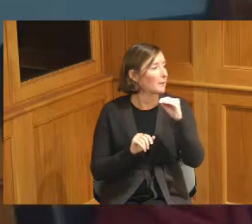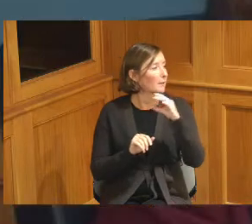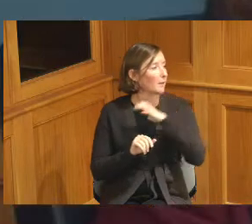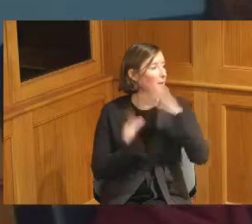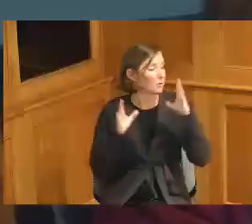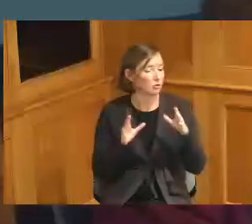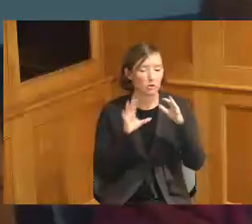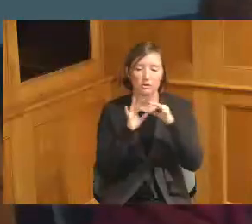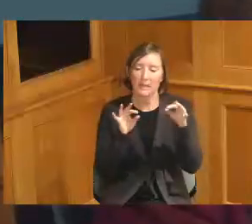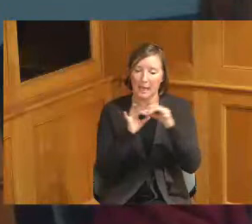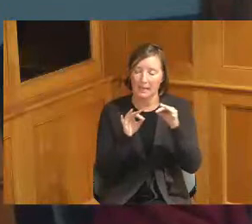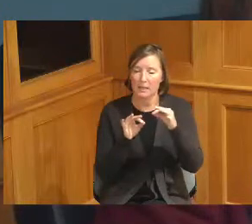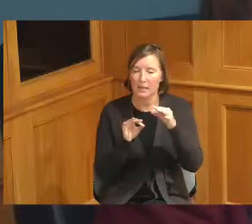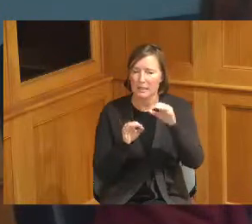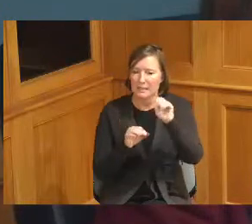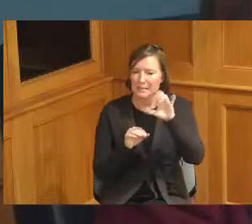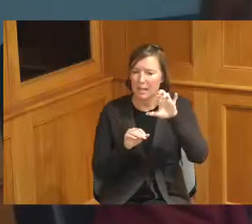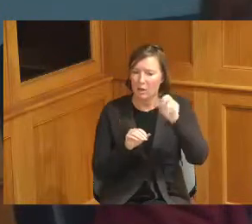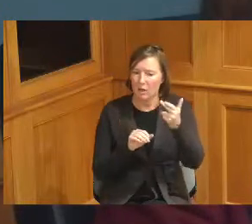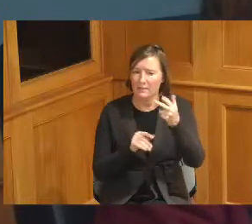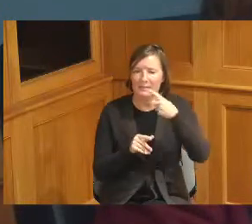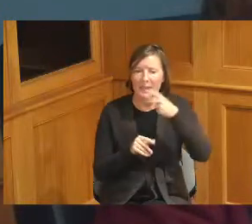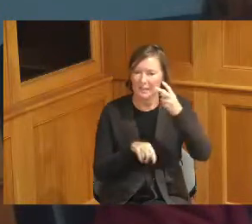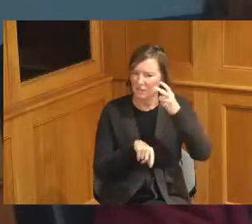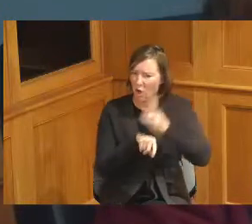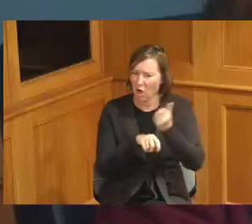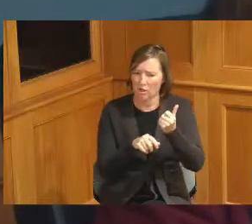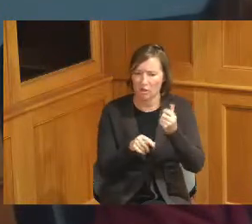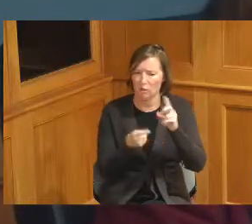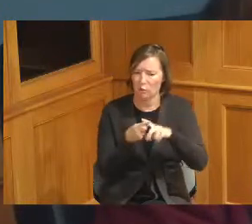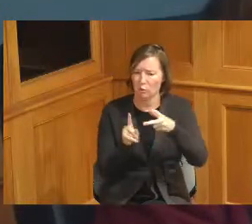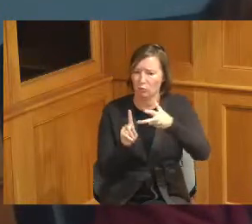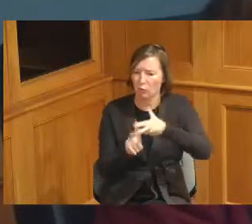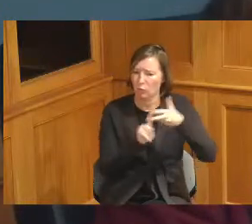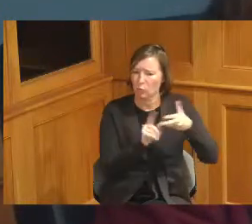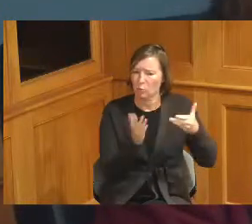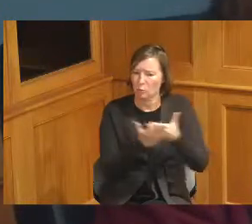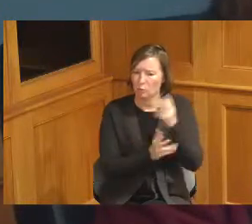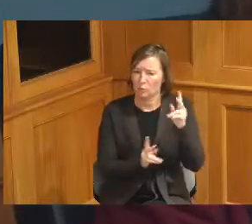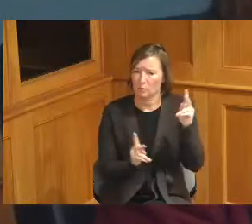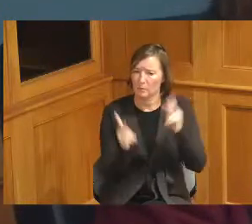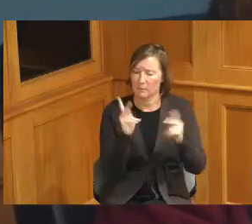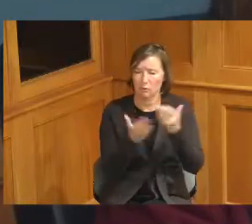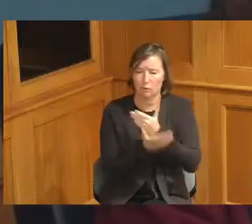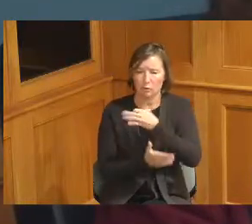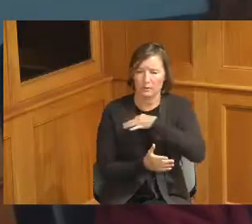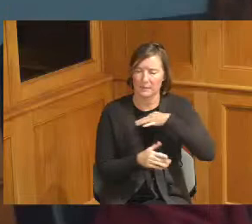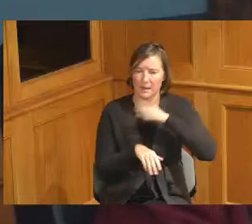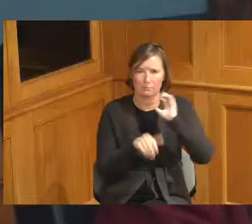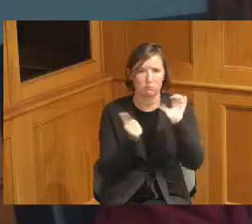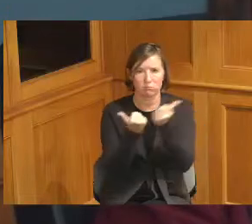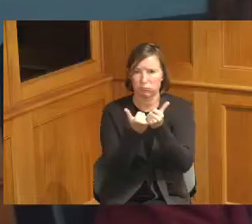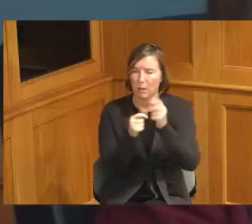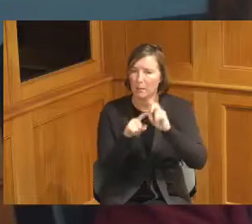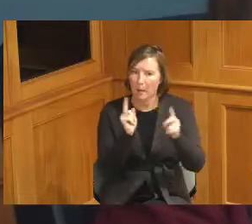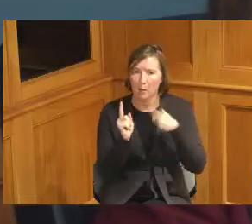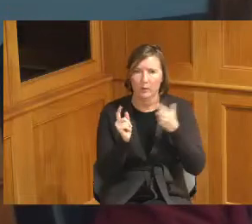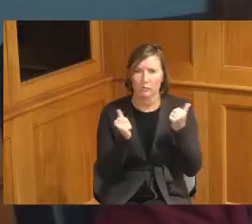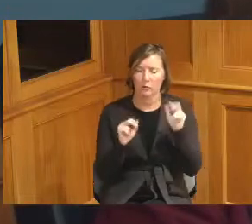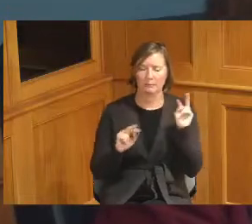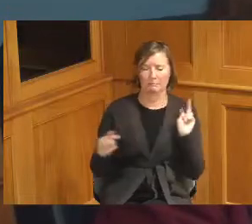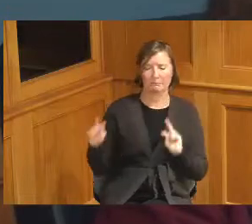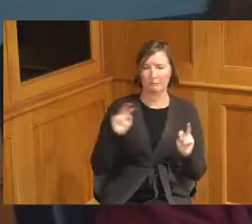it's a little harder now to recruit new staff. It wasn't that hard before, and I'm really trying to figure that one out